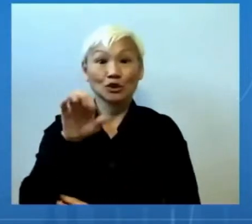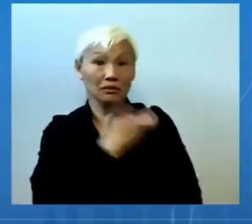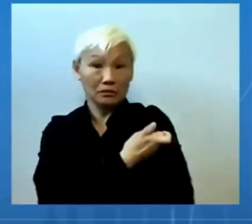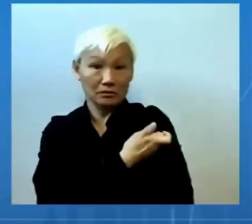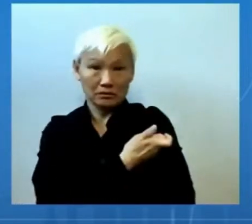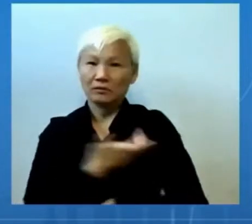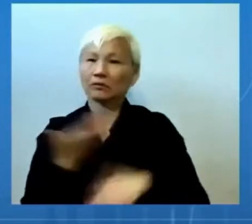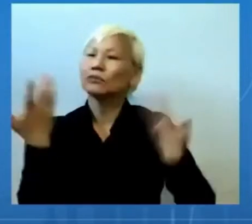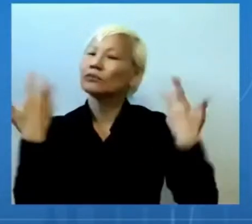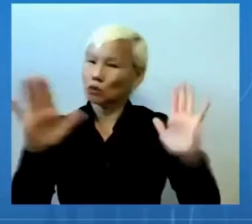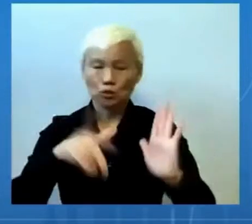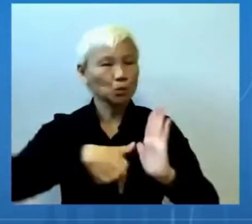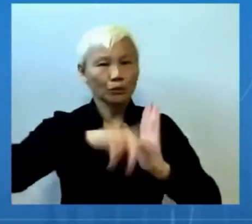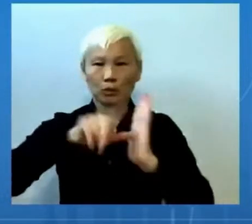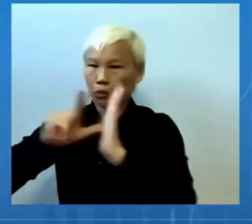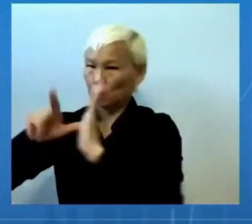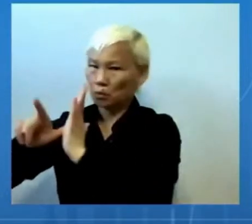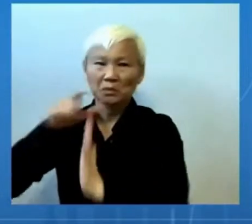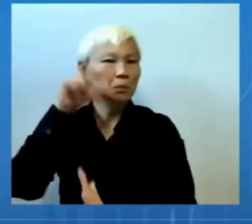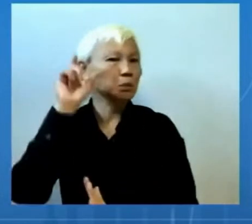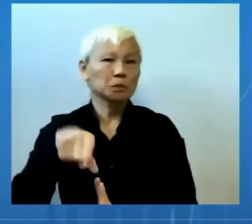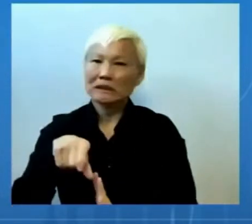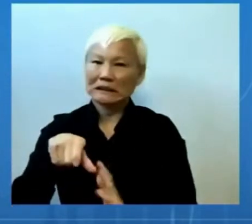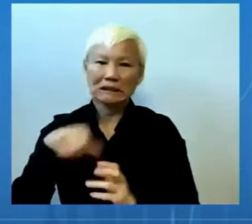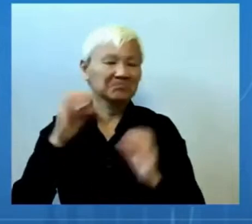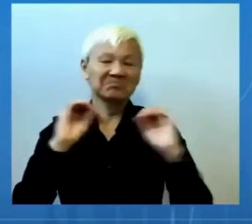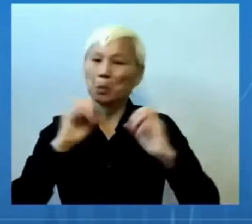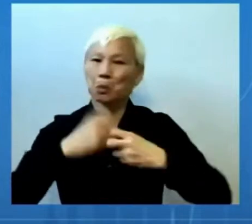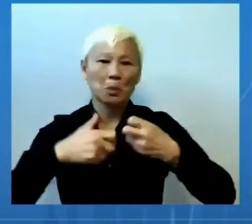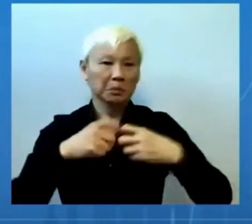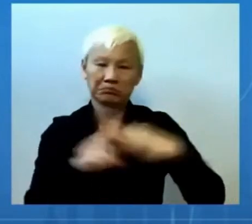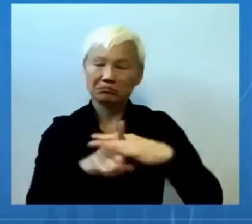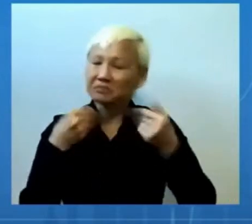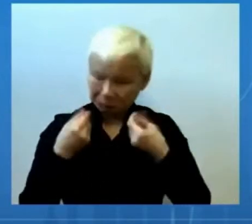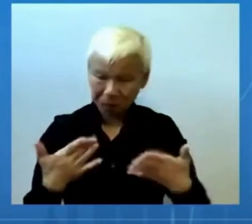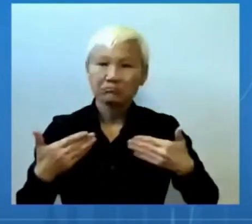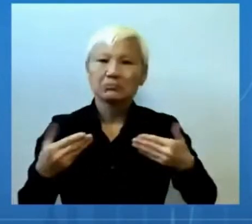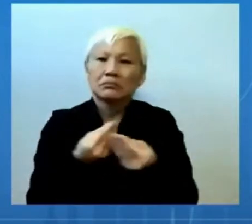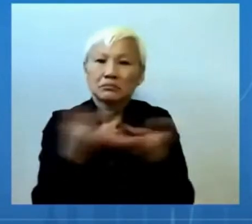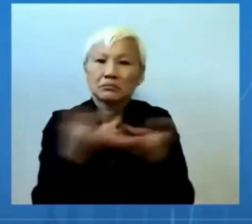to getting those adolescents vaccinated. Next question, please.